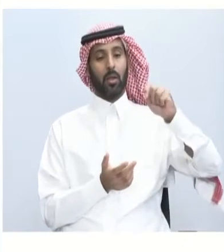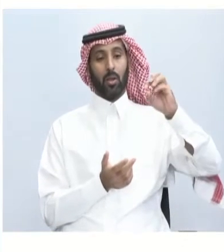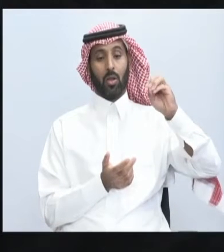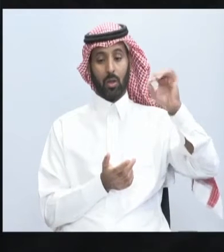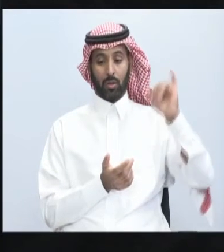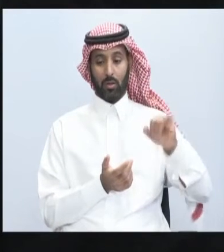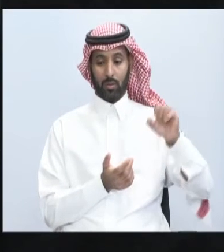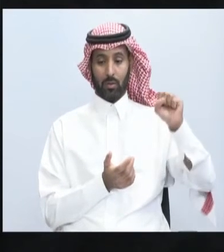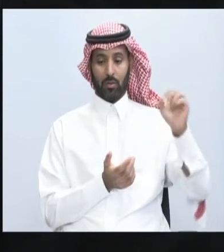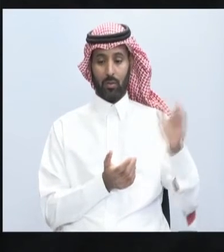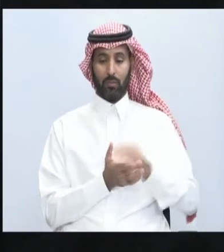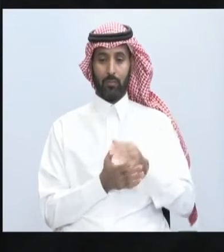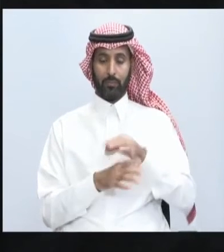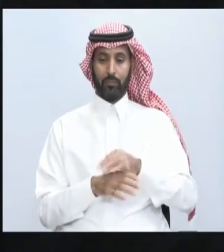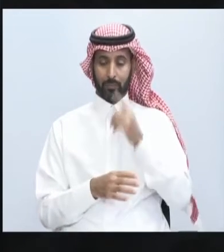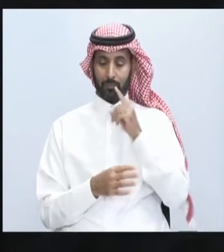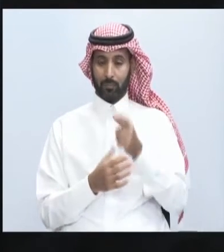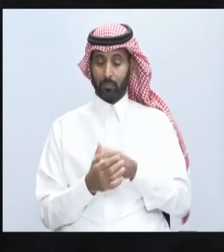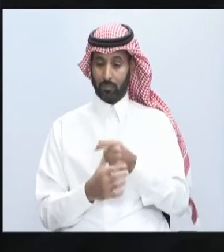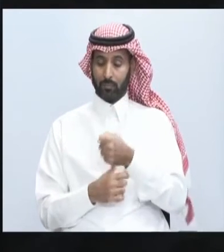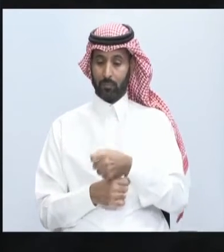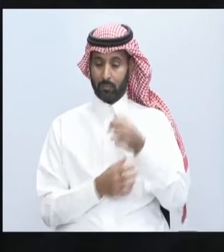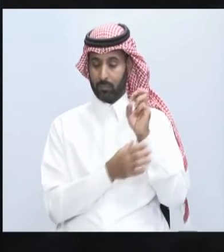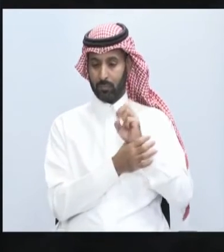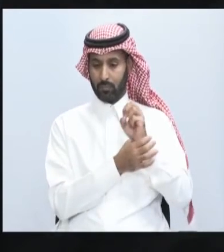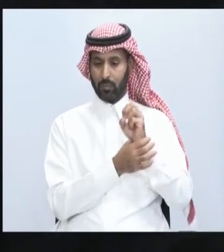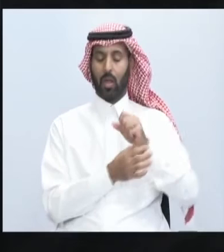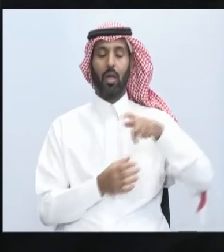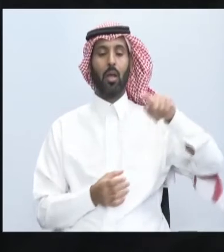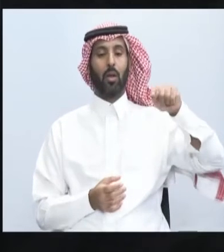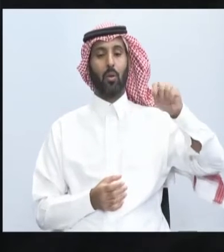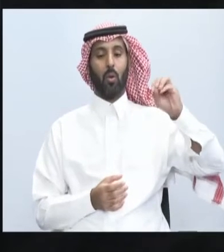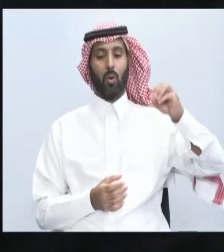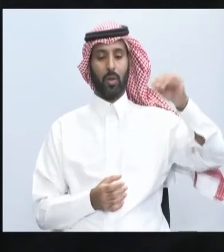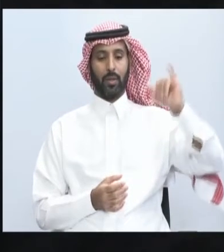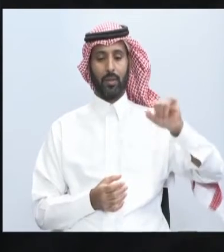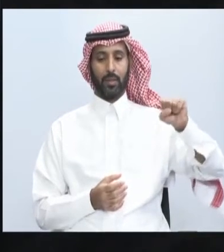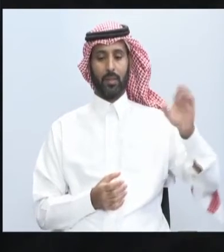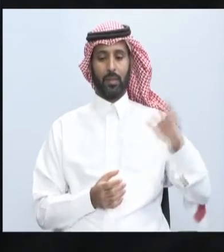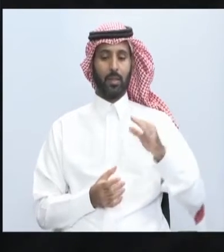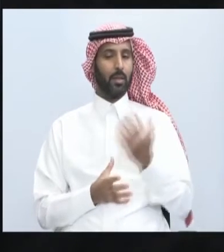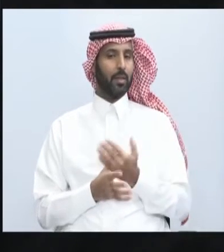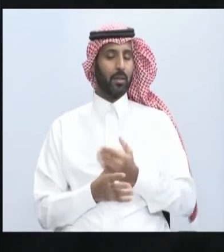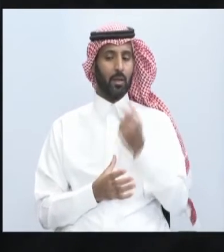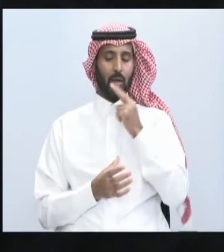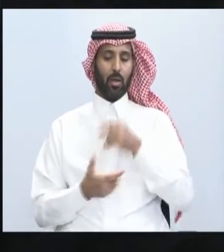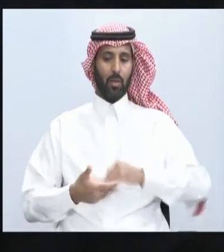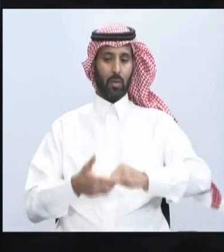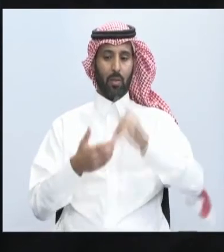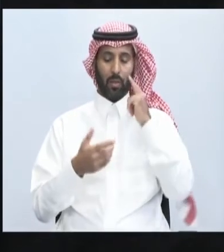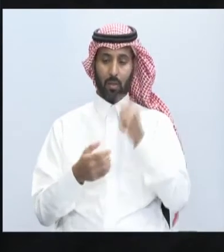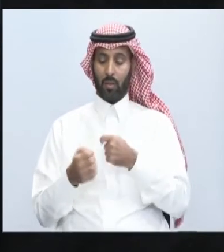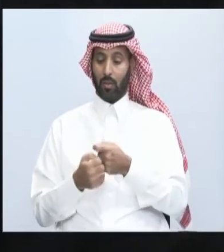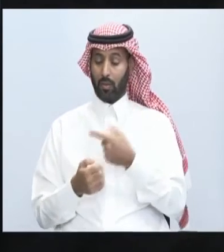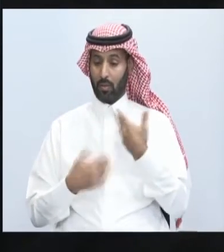Also toys, people usually buy the toys for the gift shop because it will help them when they